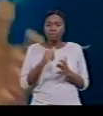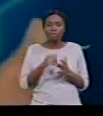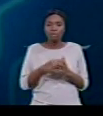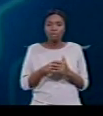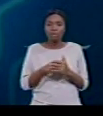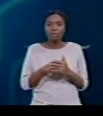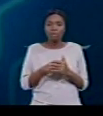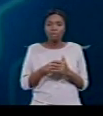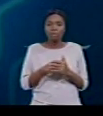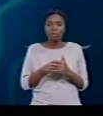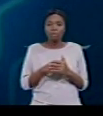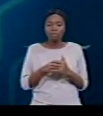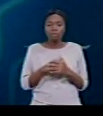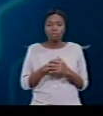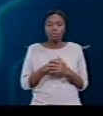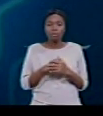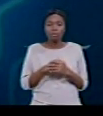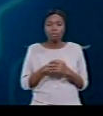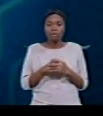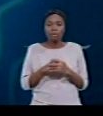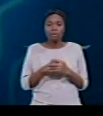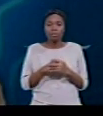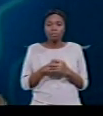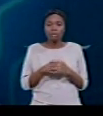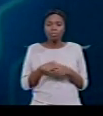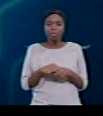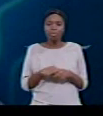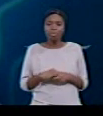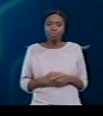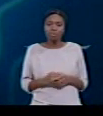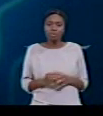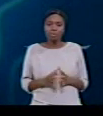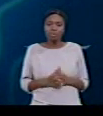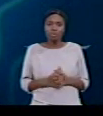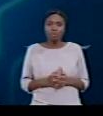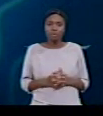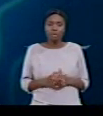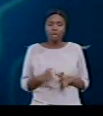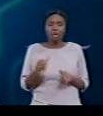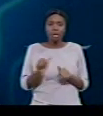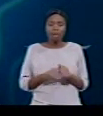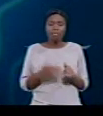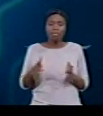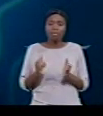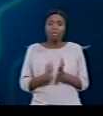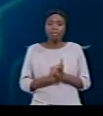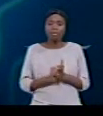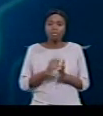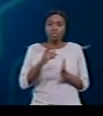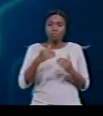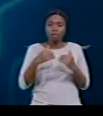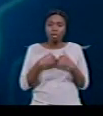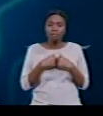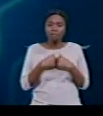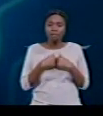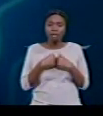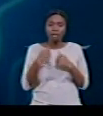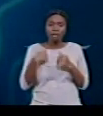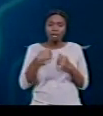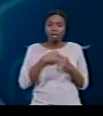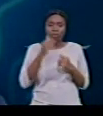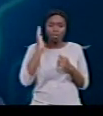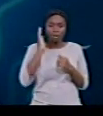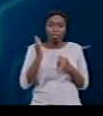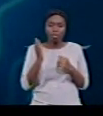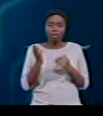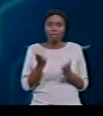not look back. That every day of your life, you will stand firm in the way